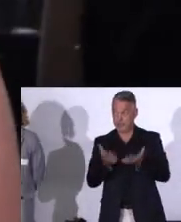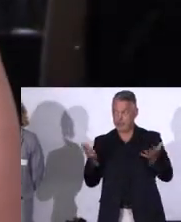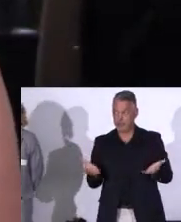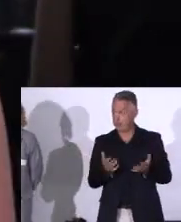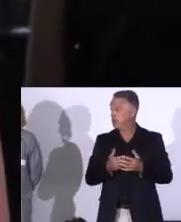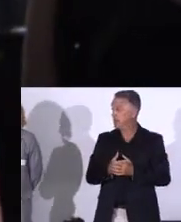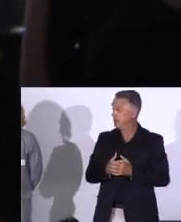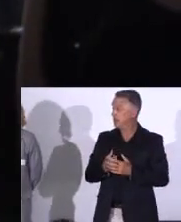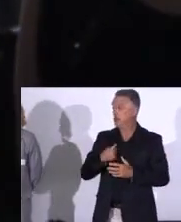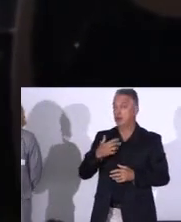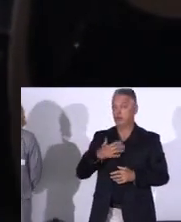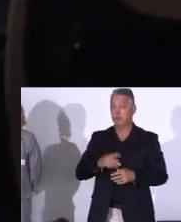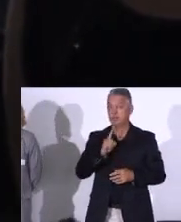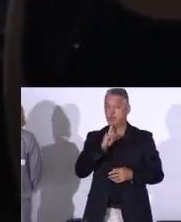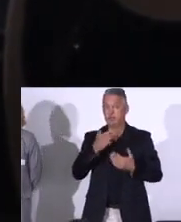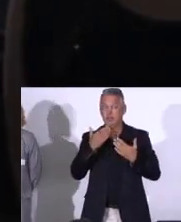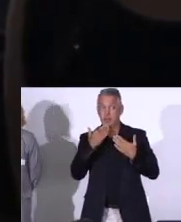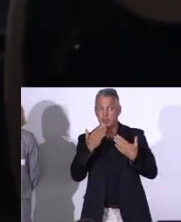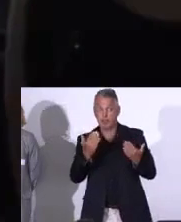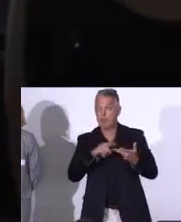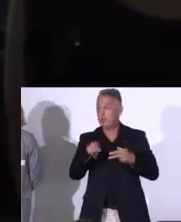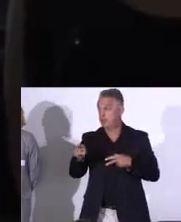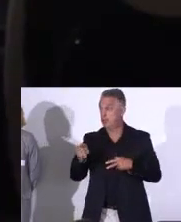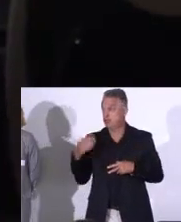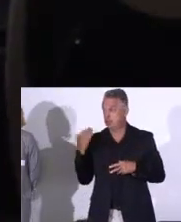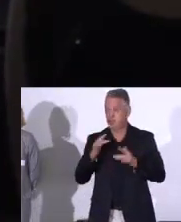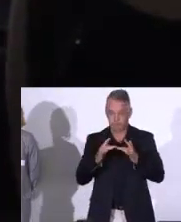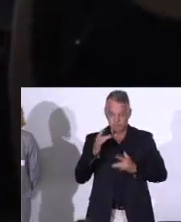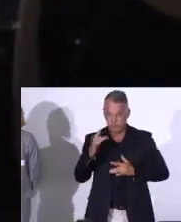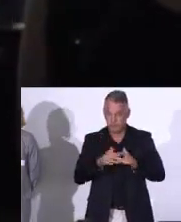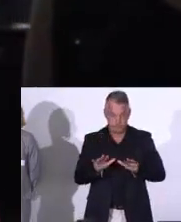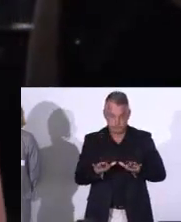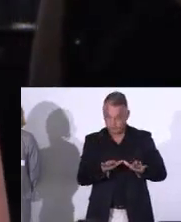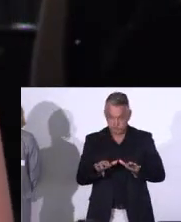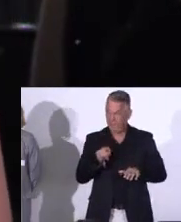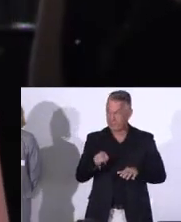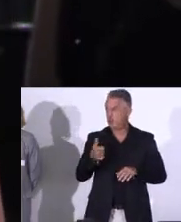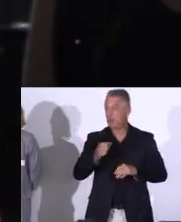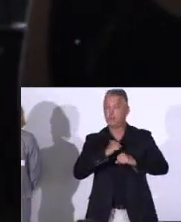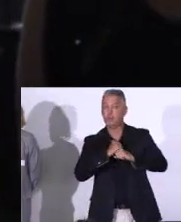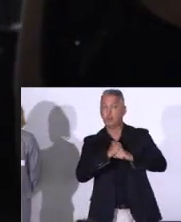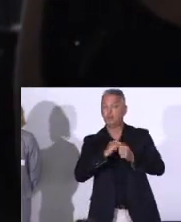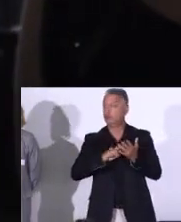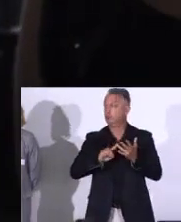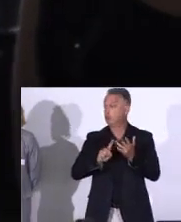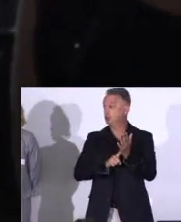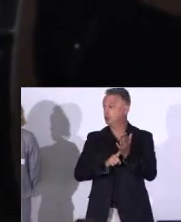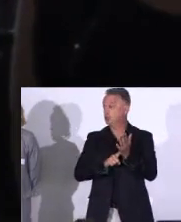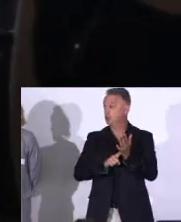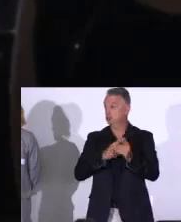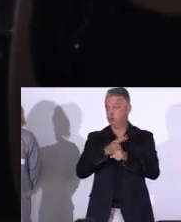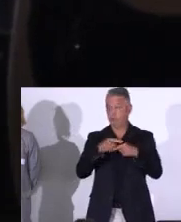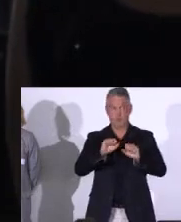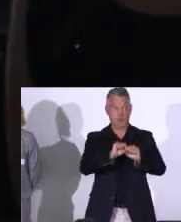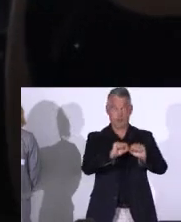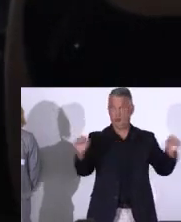thank all of you who have used the AAA Play website as a promotion tool to promote your activities and clubs.